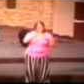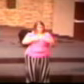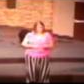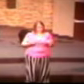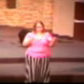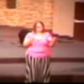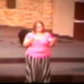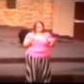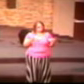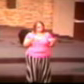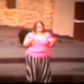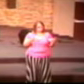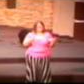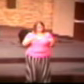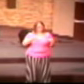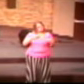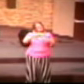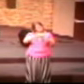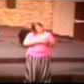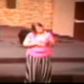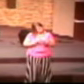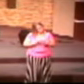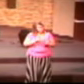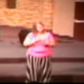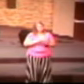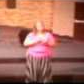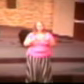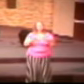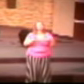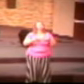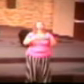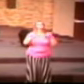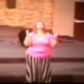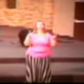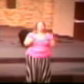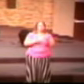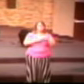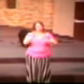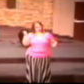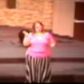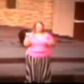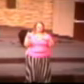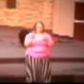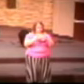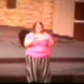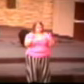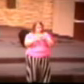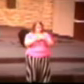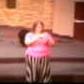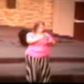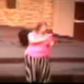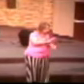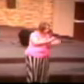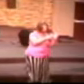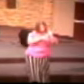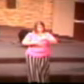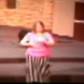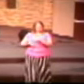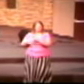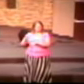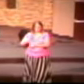am. I am a part of a much larger story. Conversion to Christ